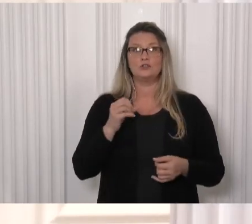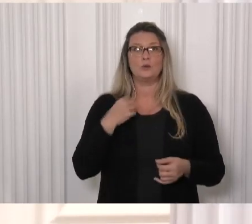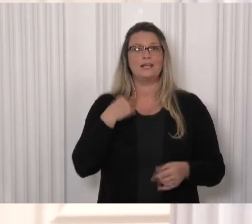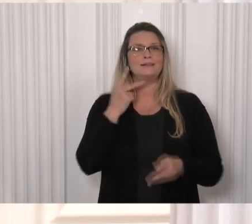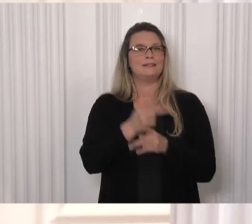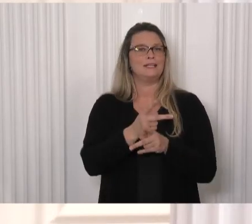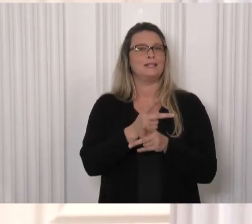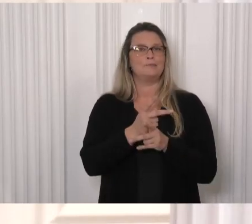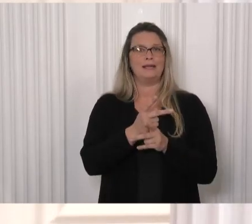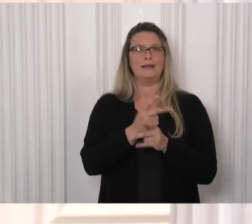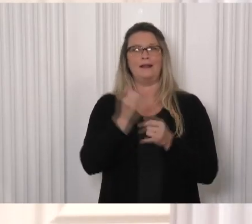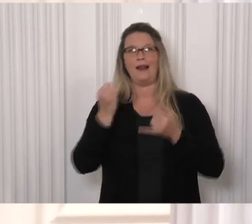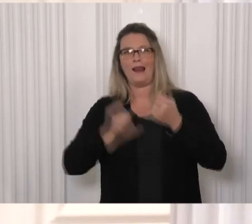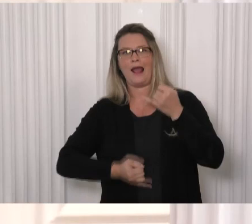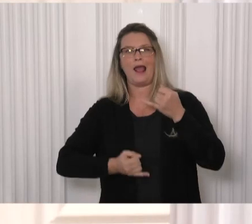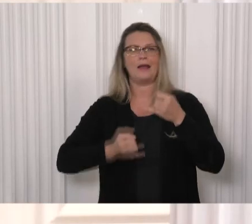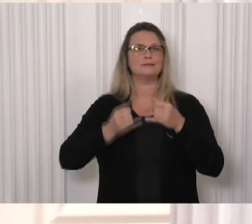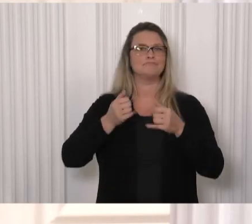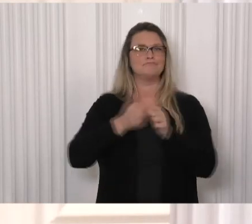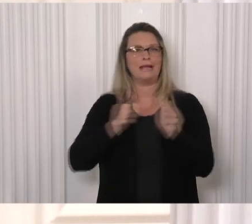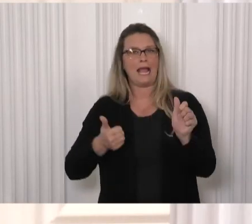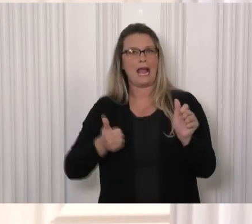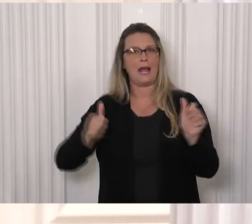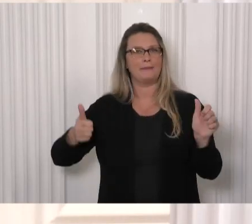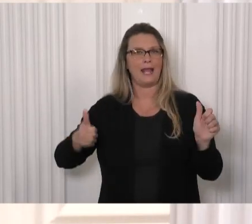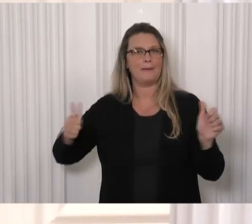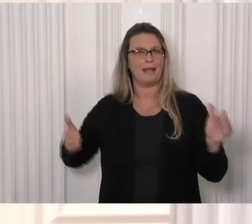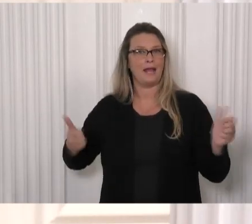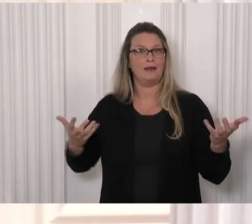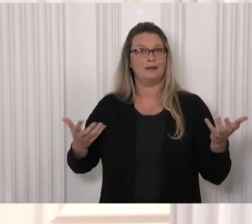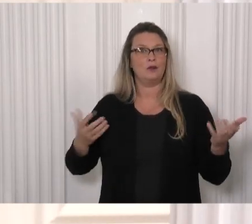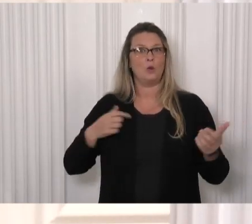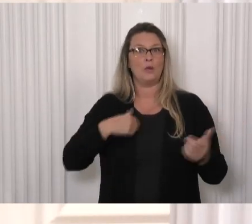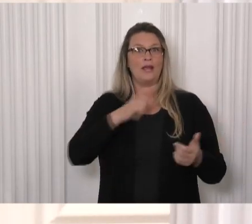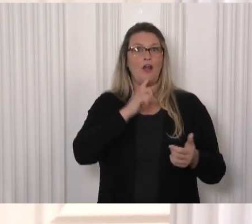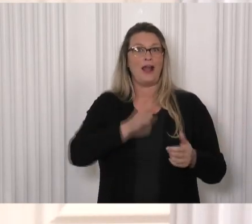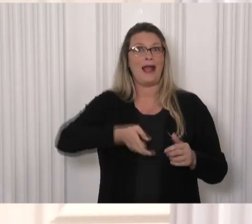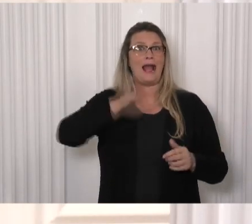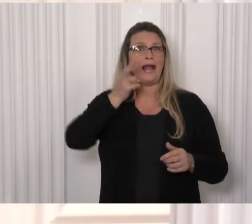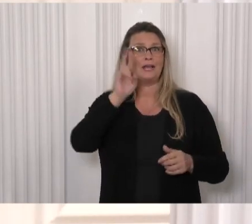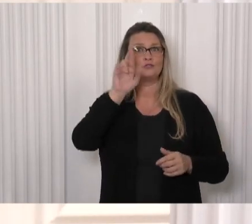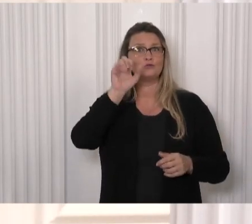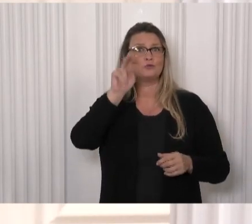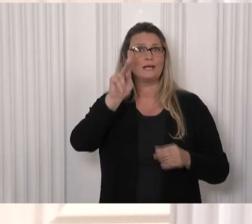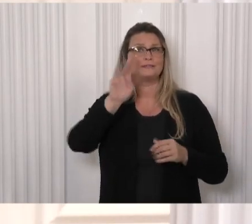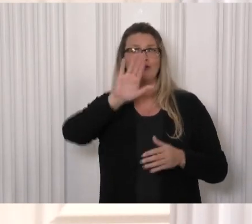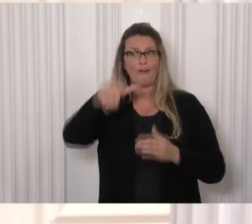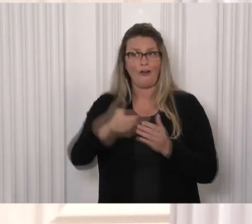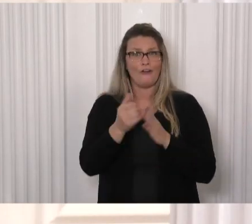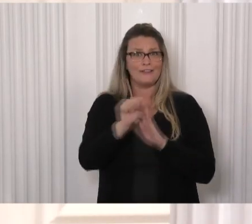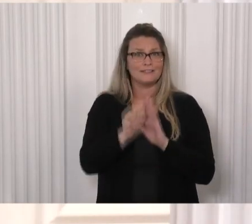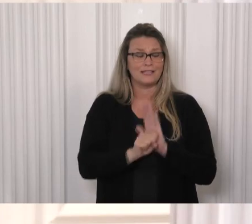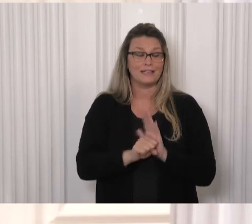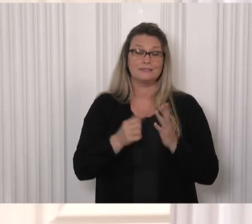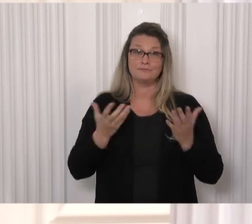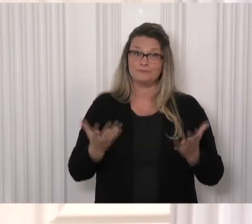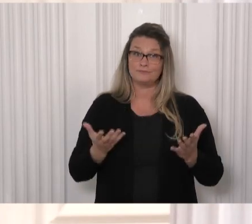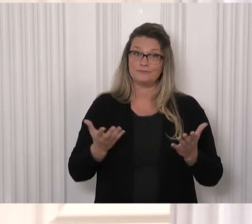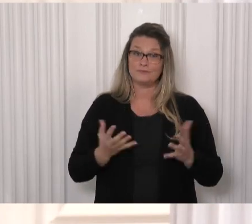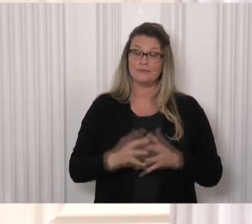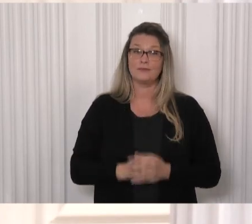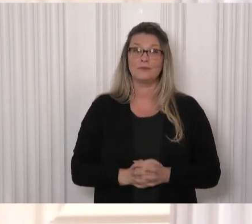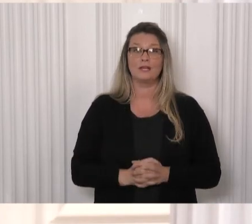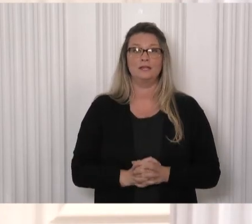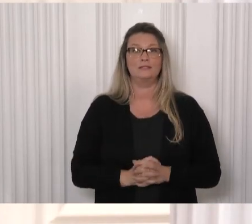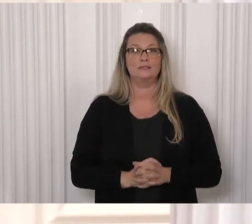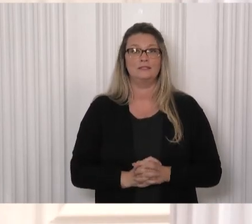being last and behind and behind and behind when we're the highest risk state of all. Now, but at the end of the day, all we